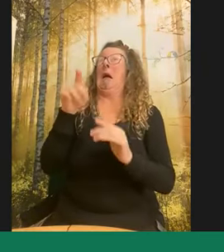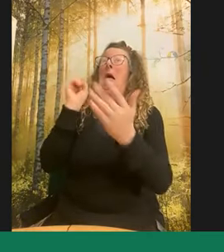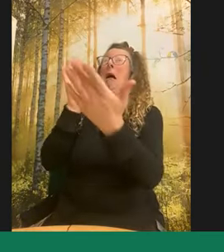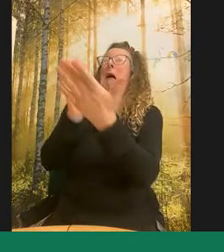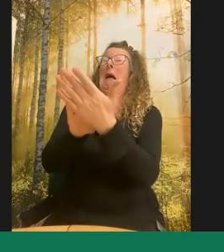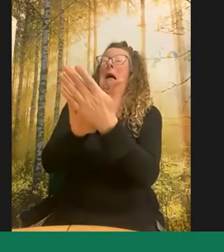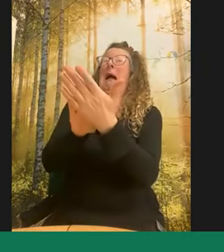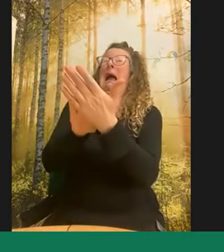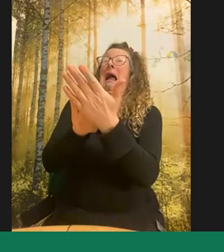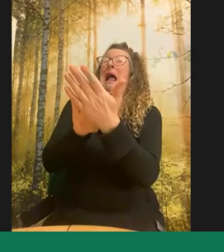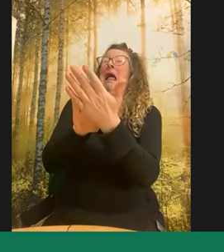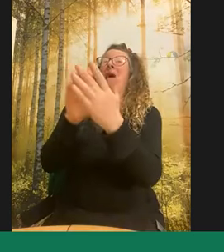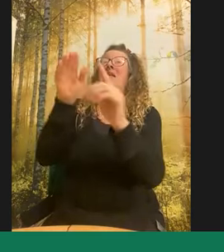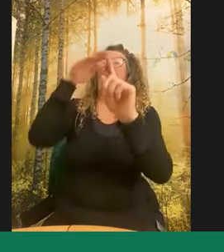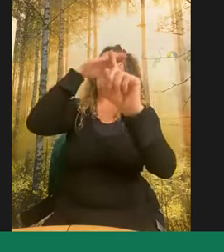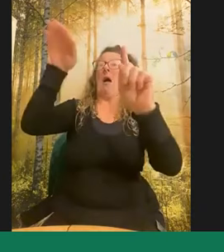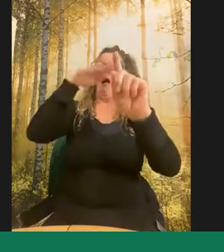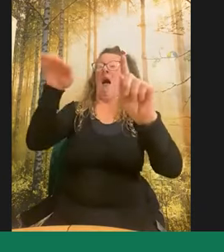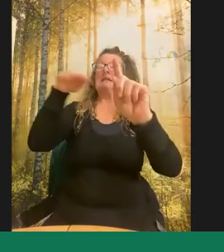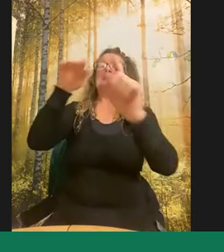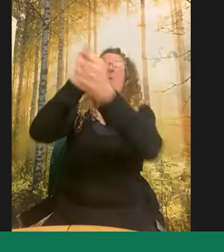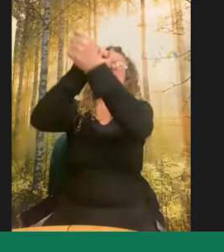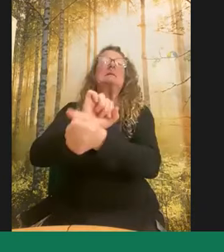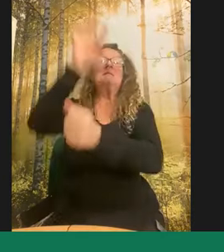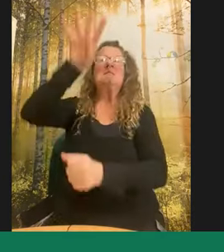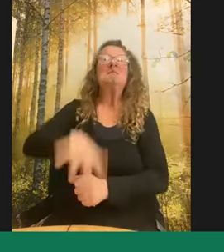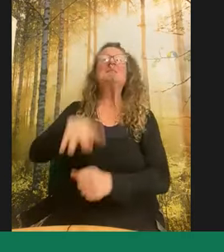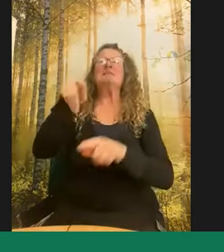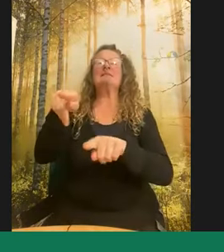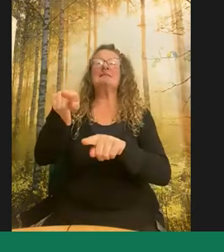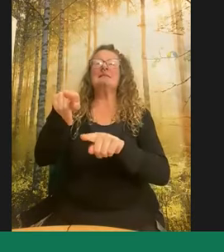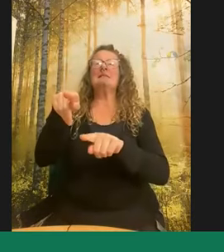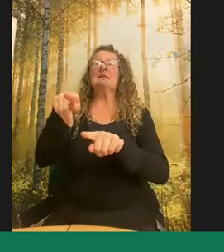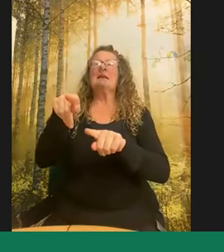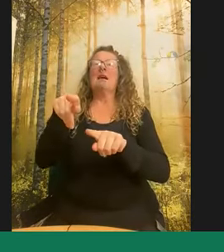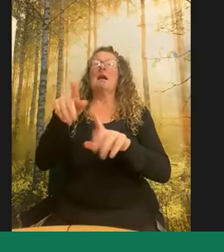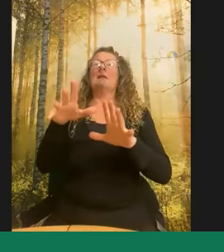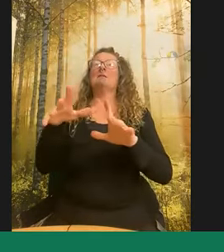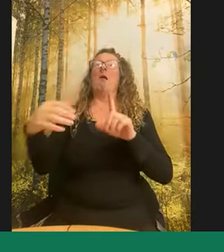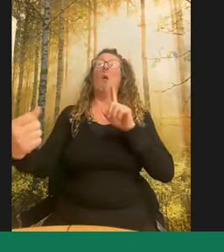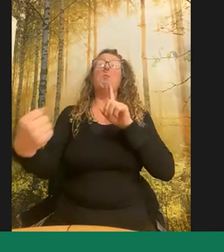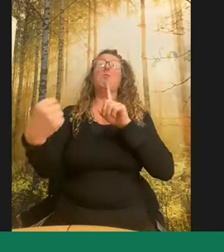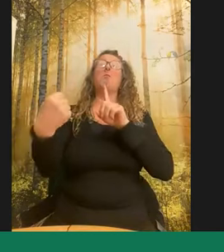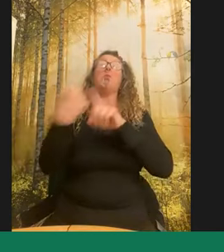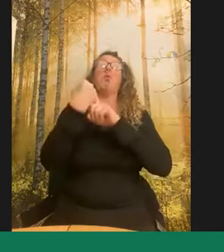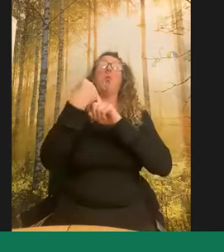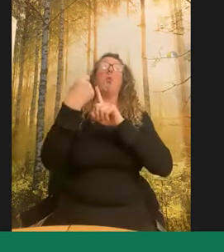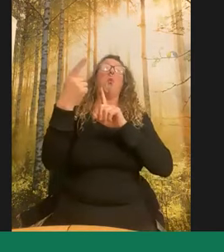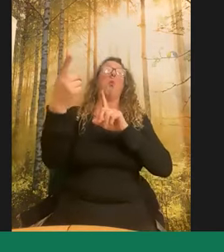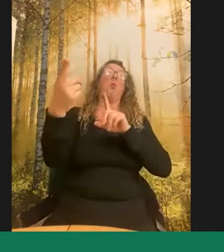put the bars on it is imprisonment is like a big act, really,